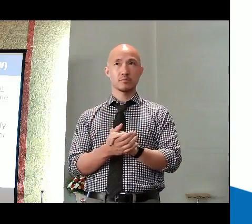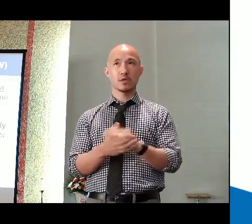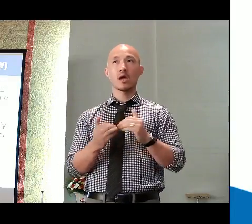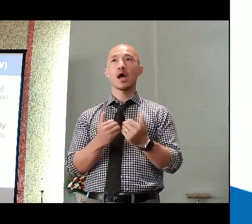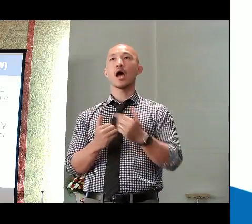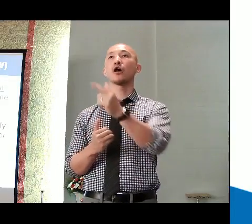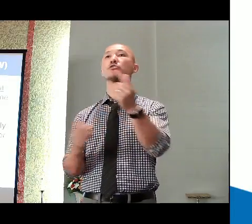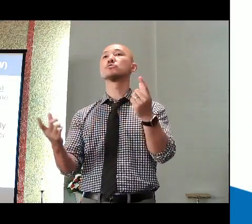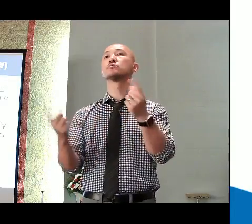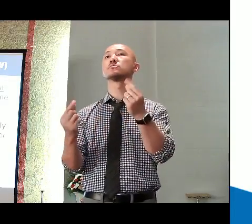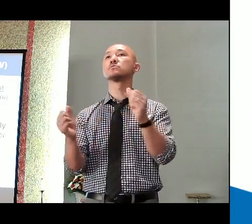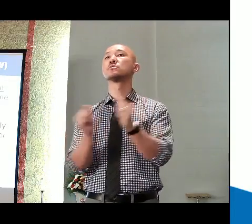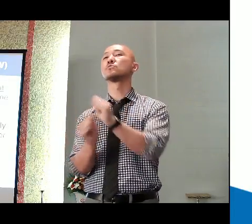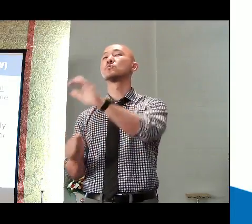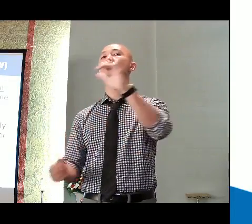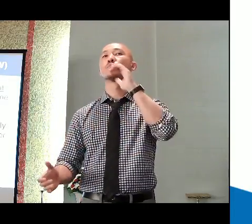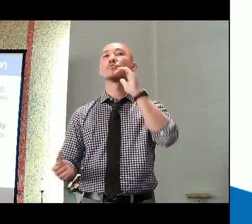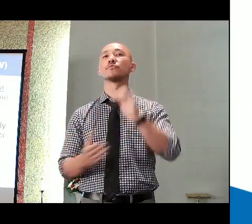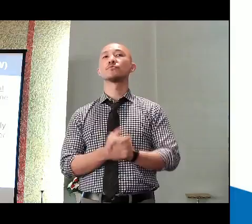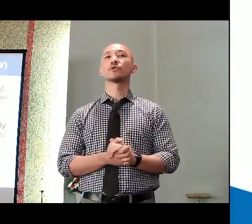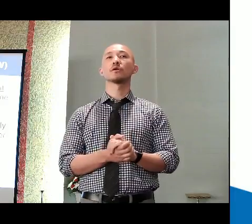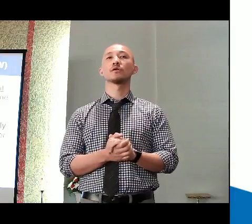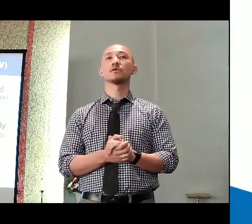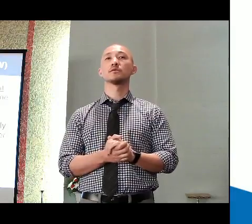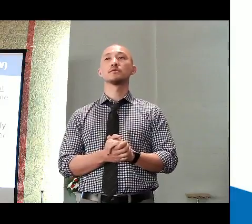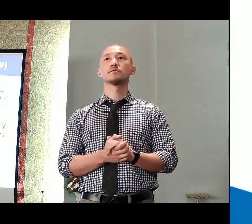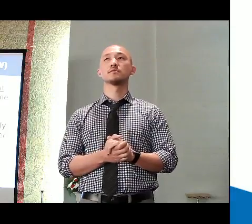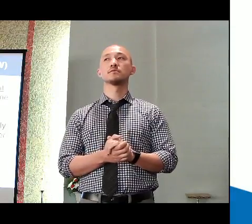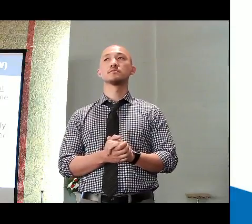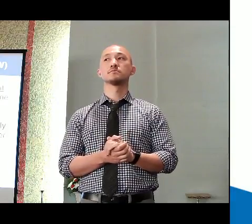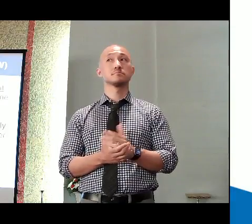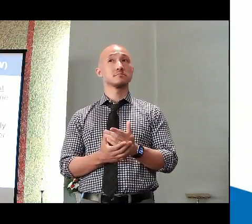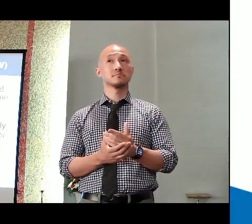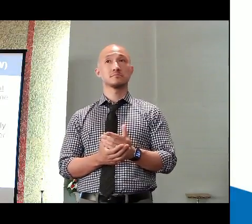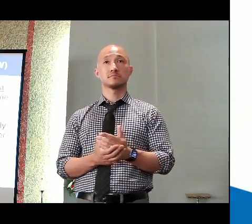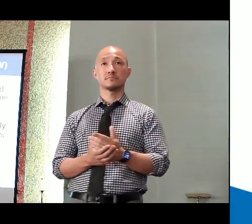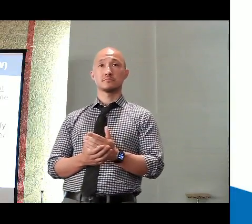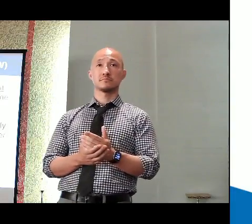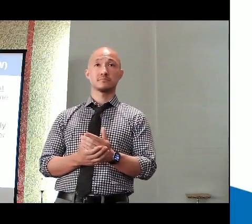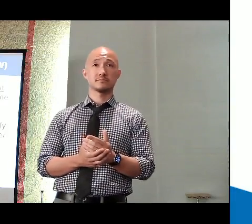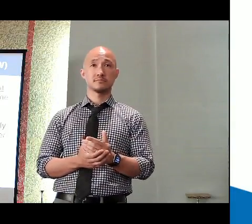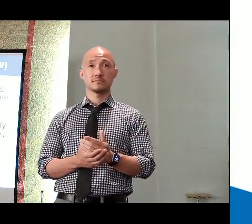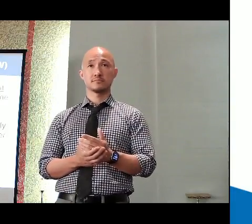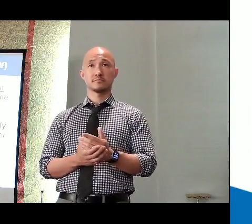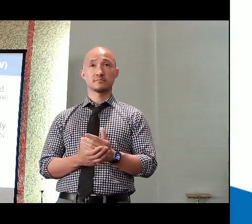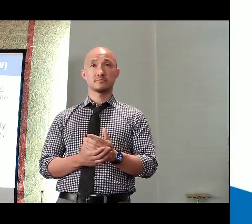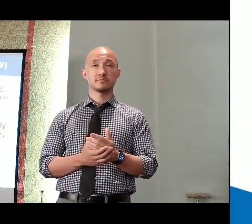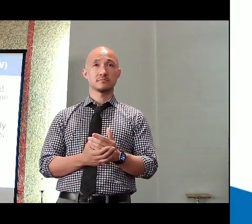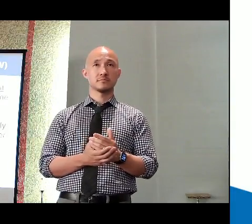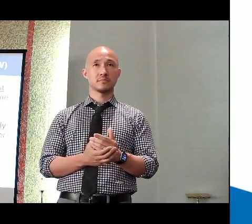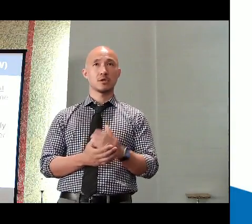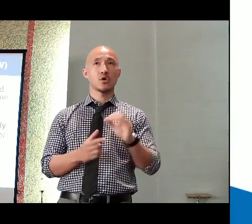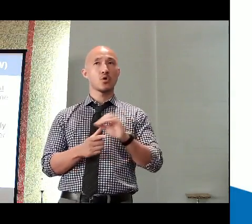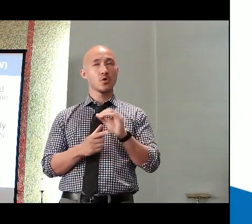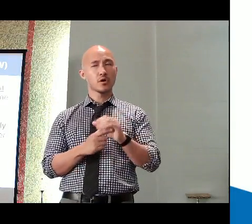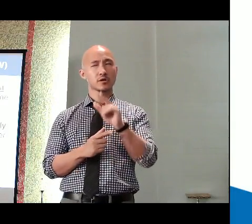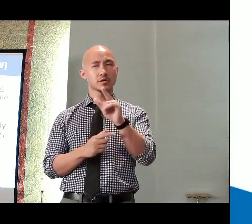in a lustful, in a ungodly way like the world? Or are you seeking to be